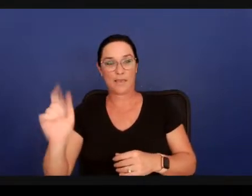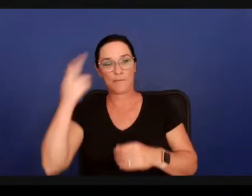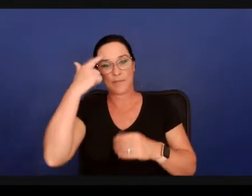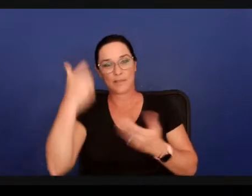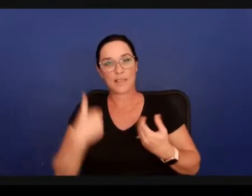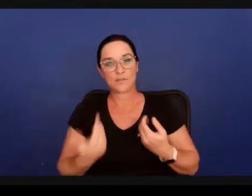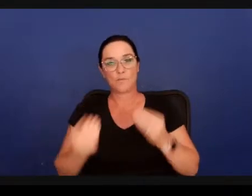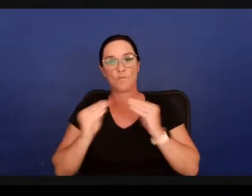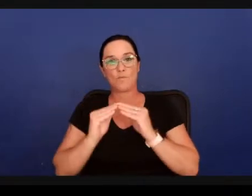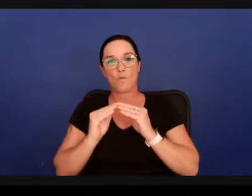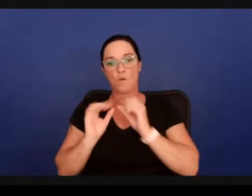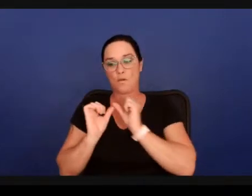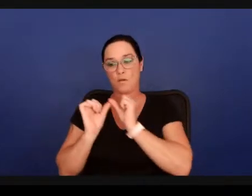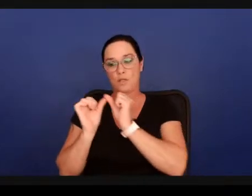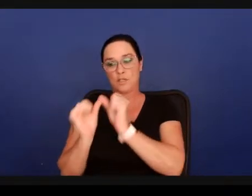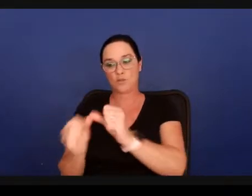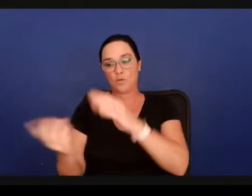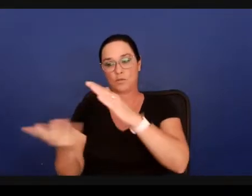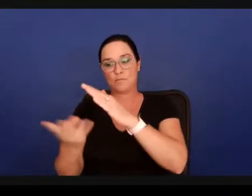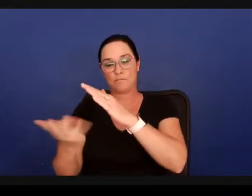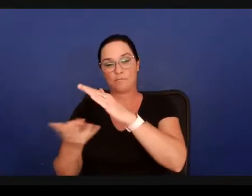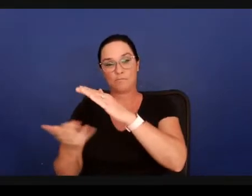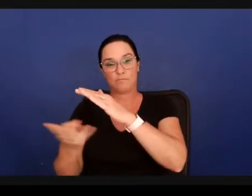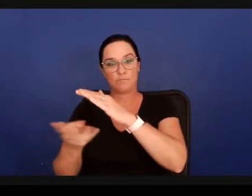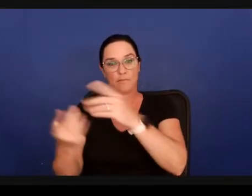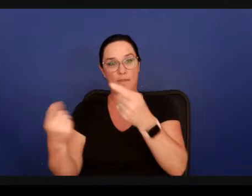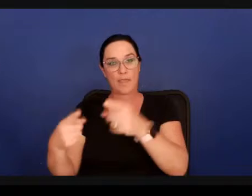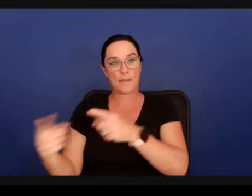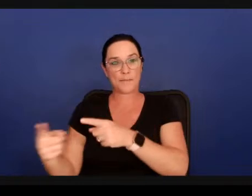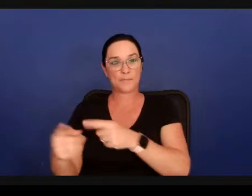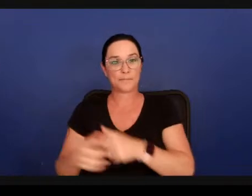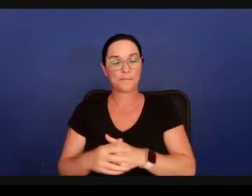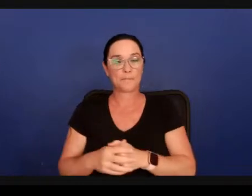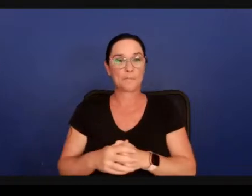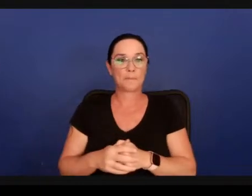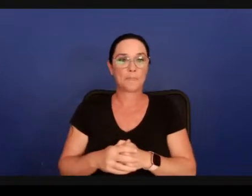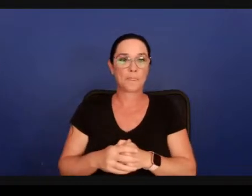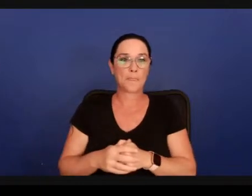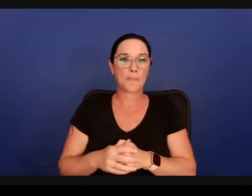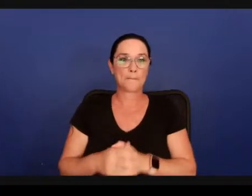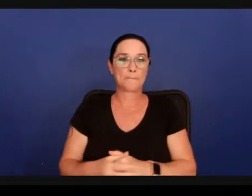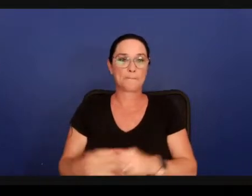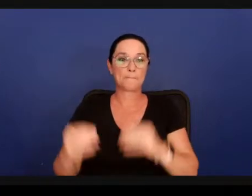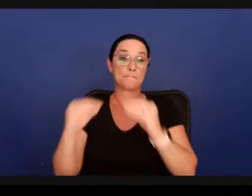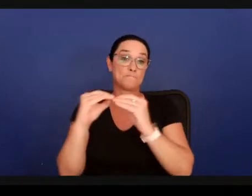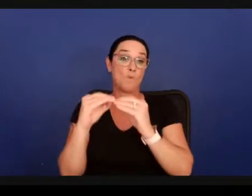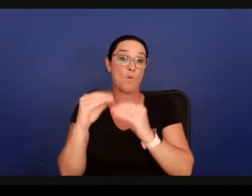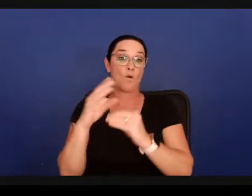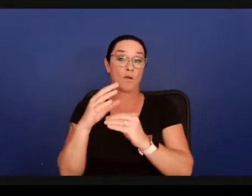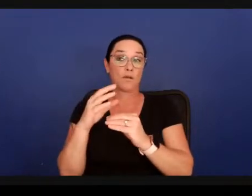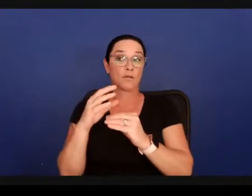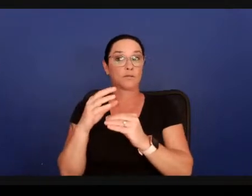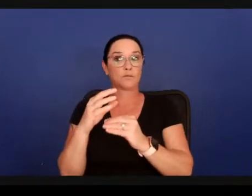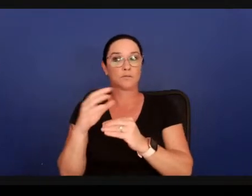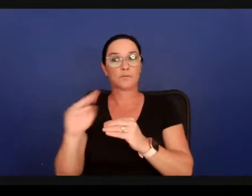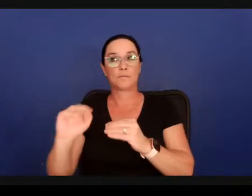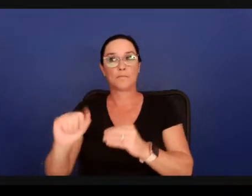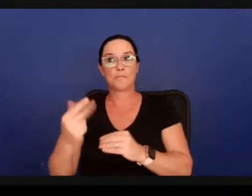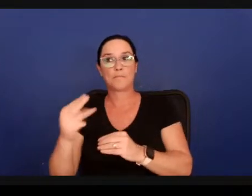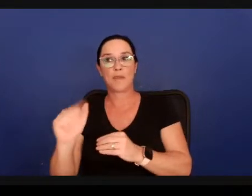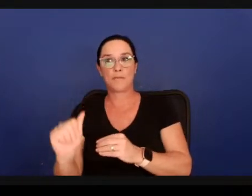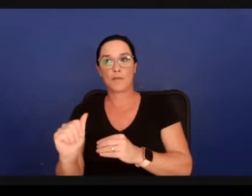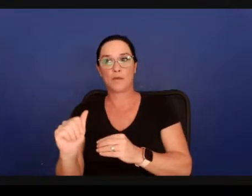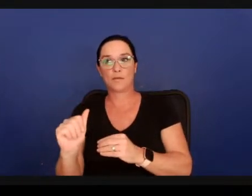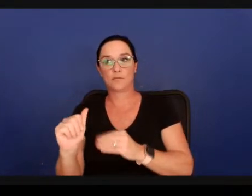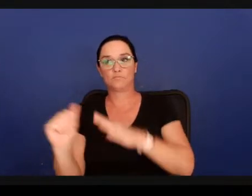steady, we'll call it, magma supply. A larger and more steady magma supply feeding it at present.